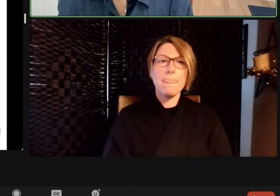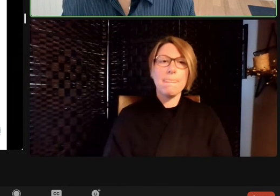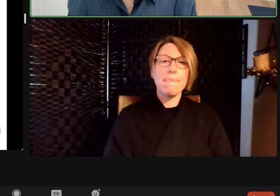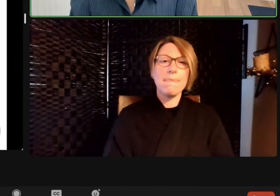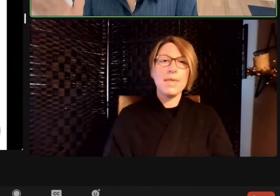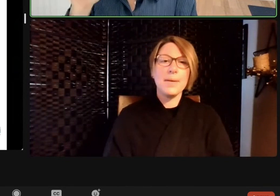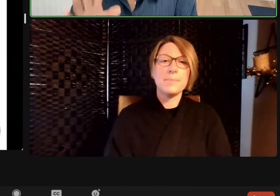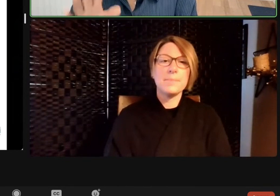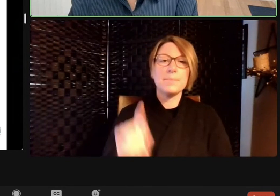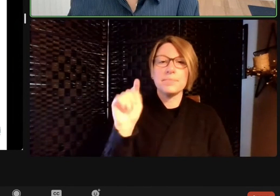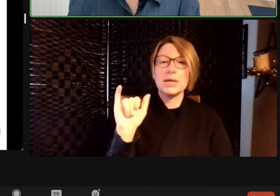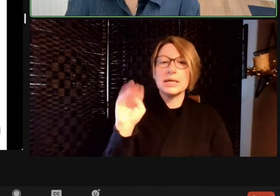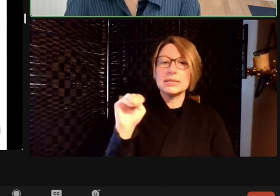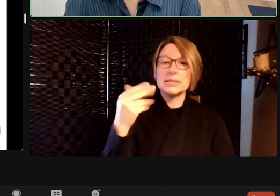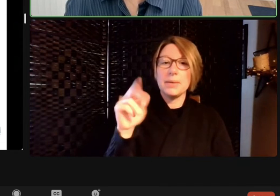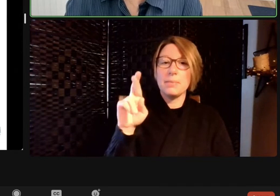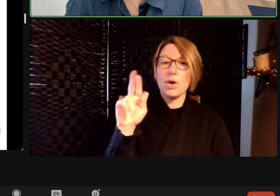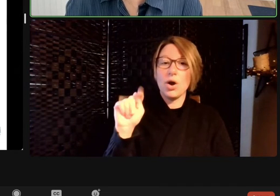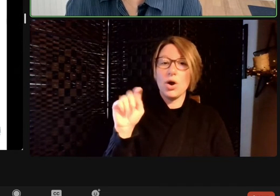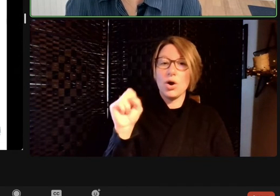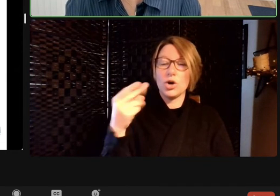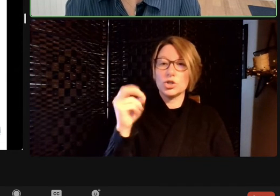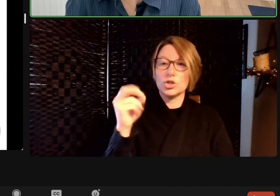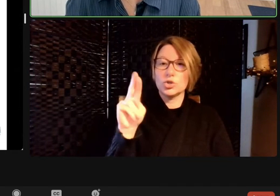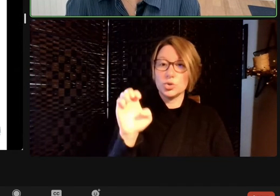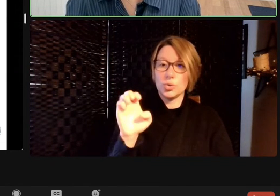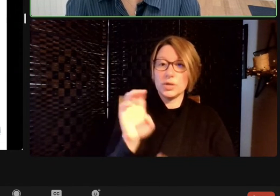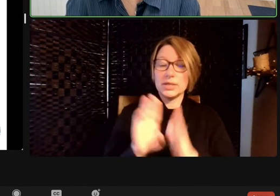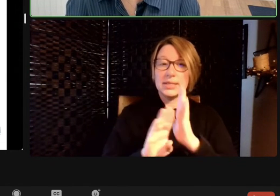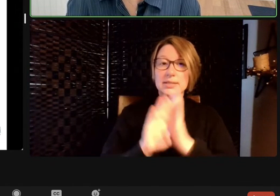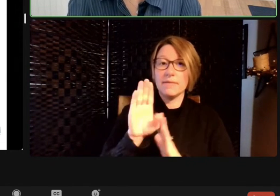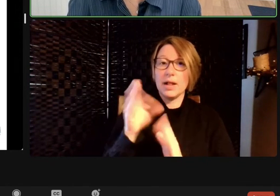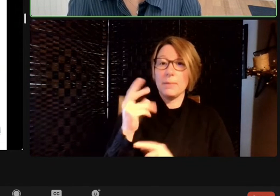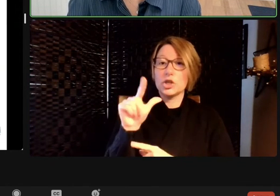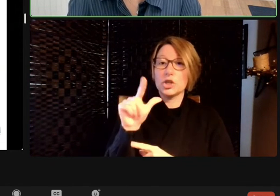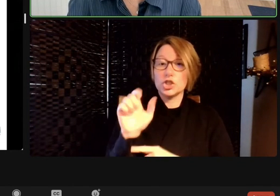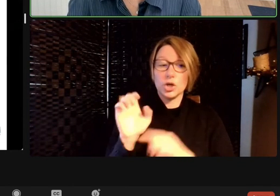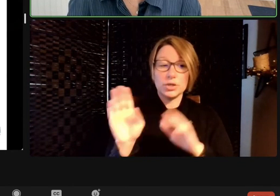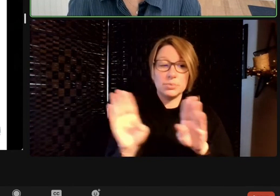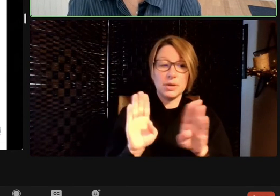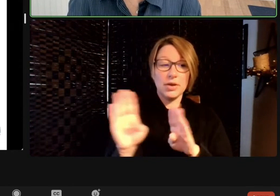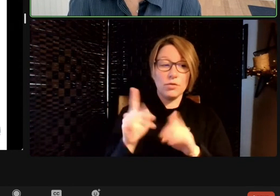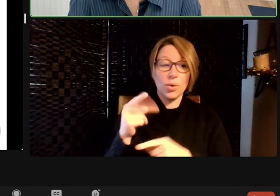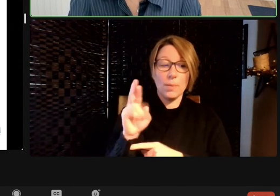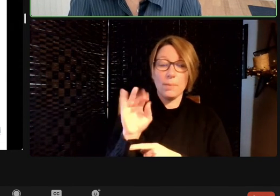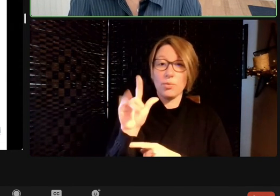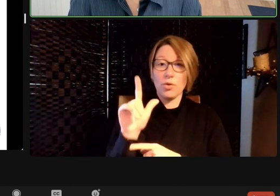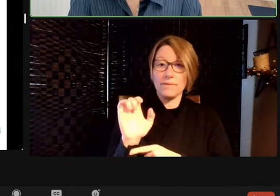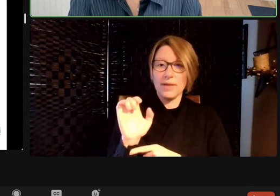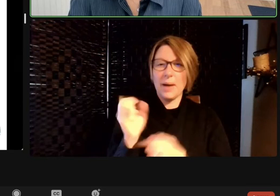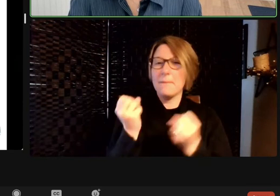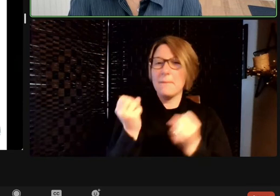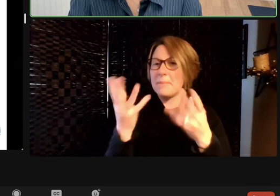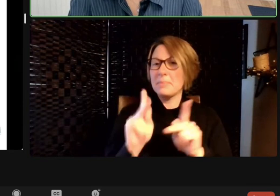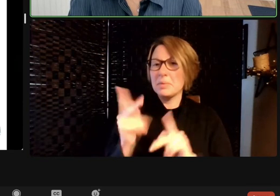Dr. Tim Hartshorn developed a charge behavioral profile that many people are familiar with.